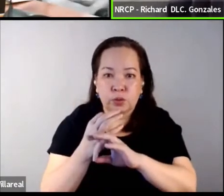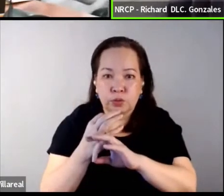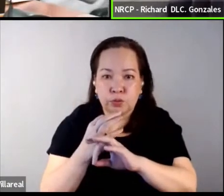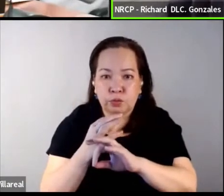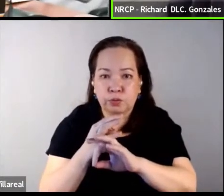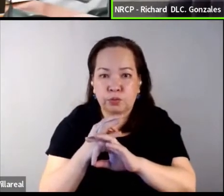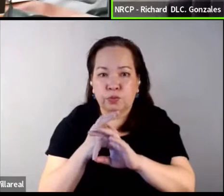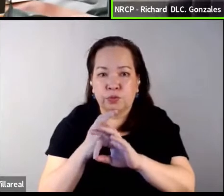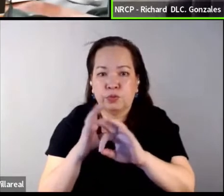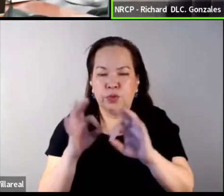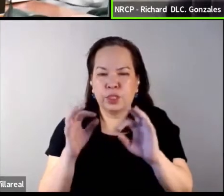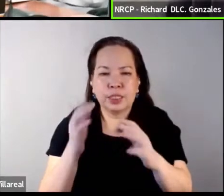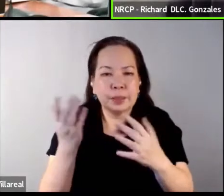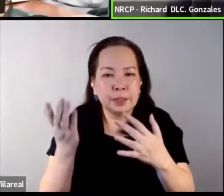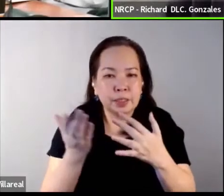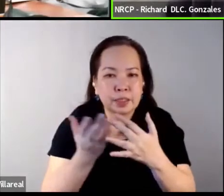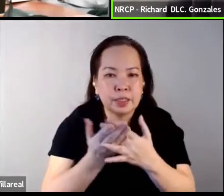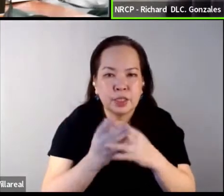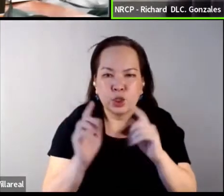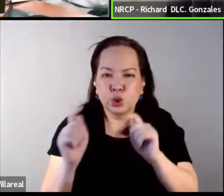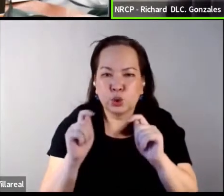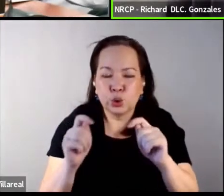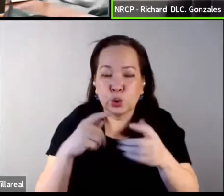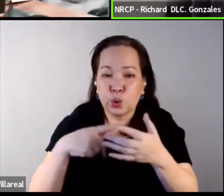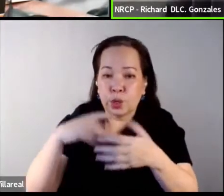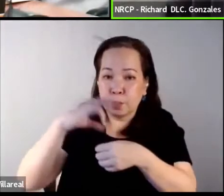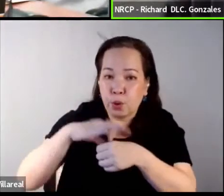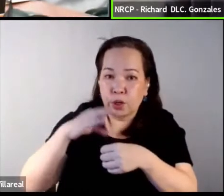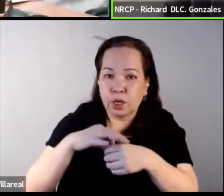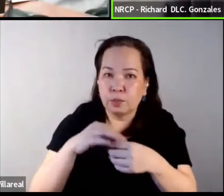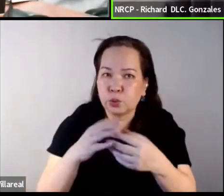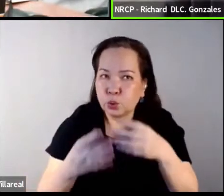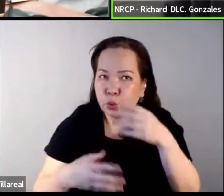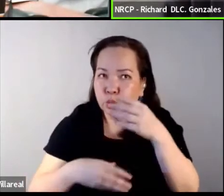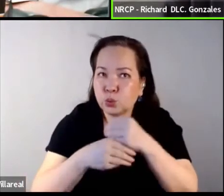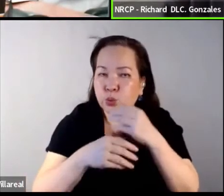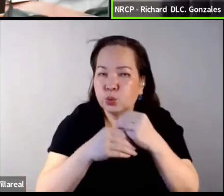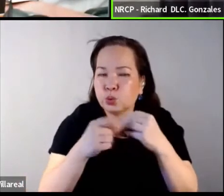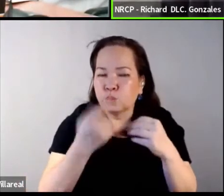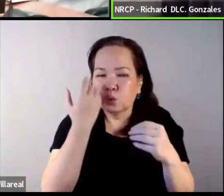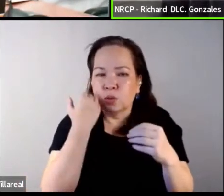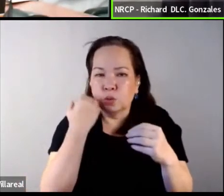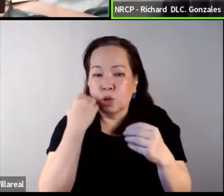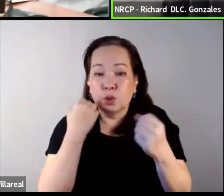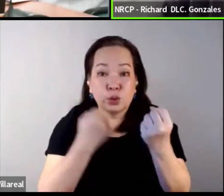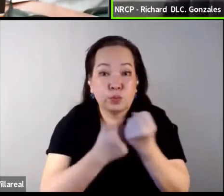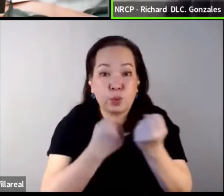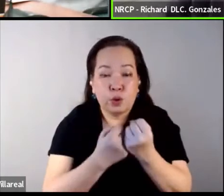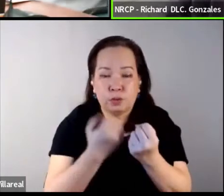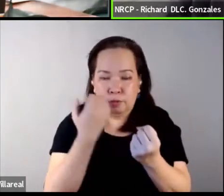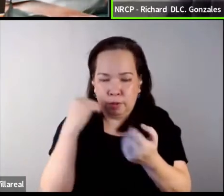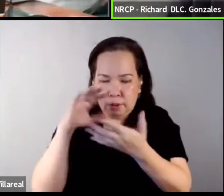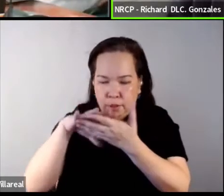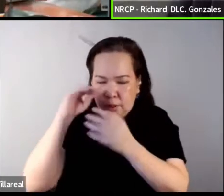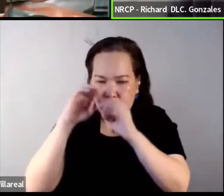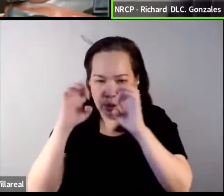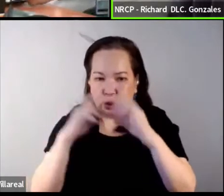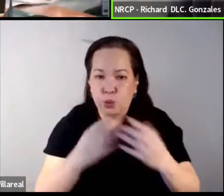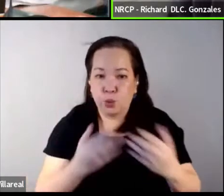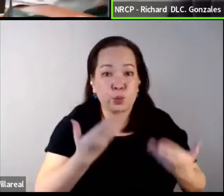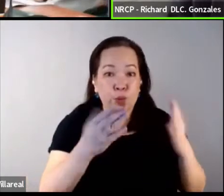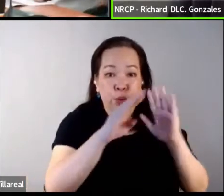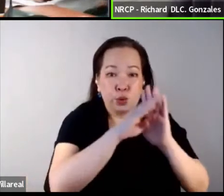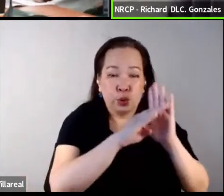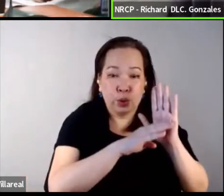and remedial programs to mitigate learning losses. Okay. We propose the following actions. Okay, we have listed